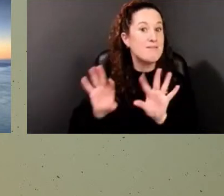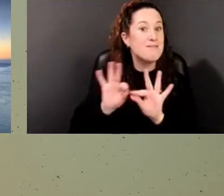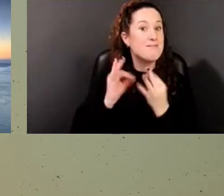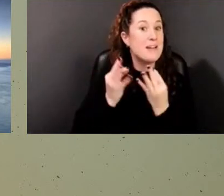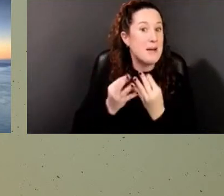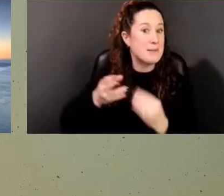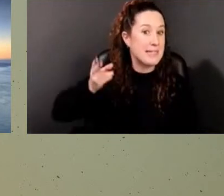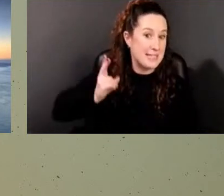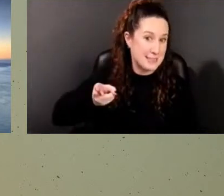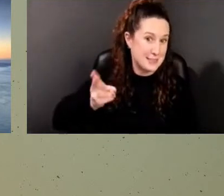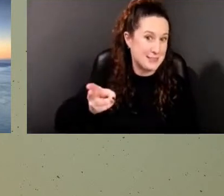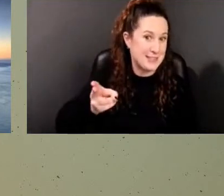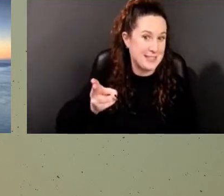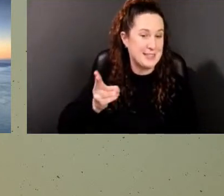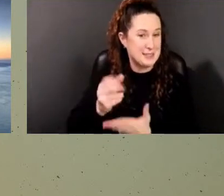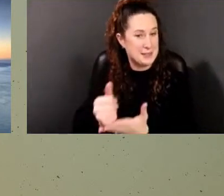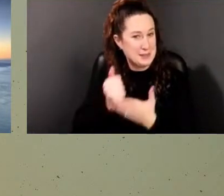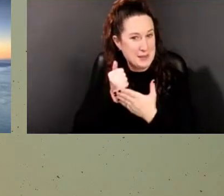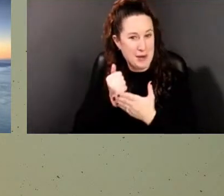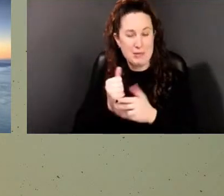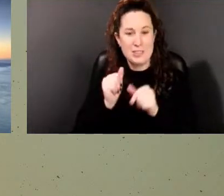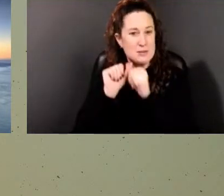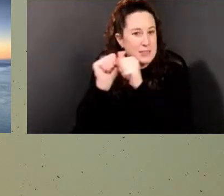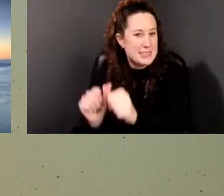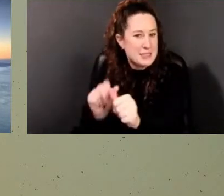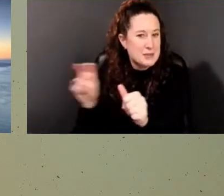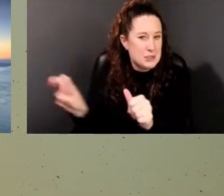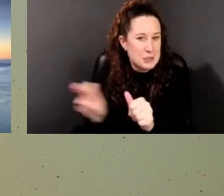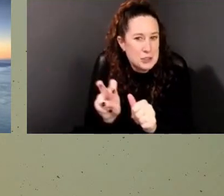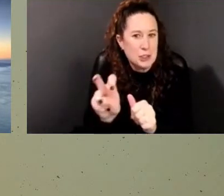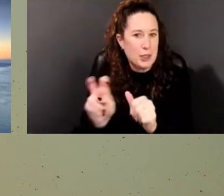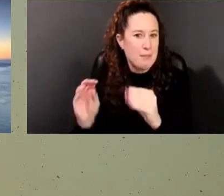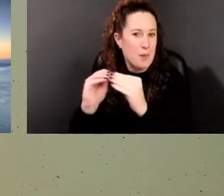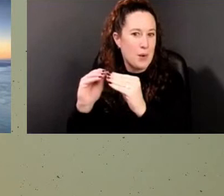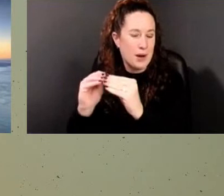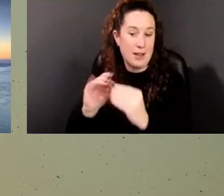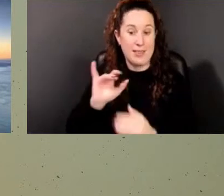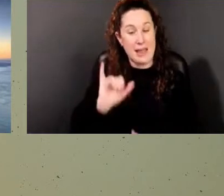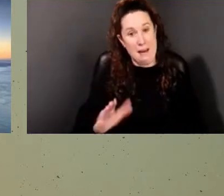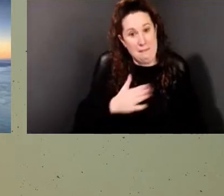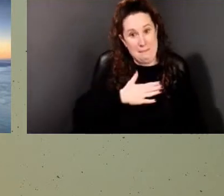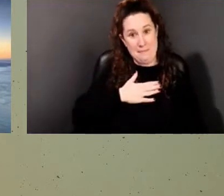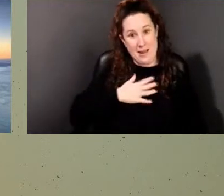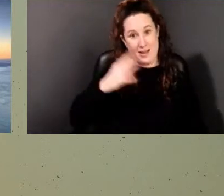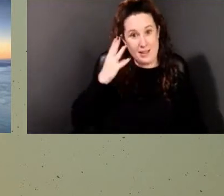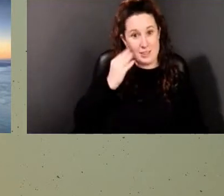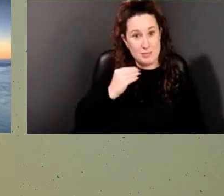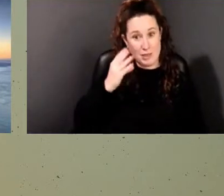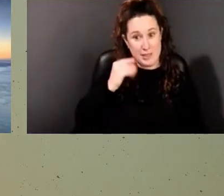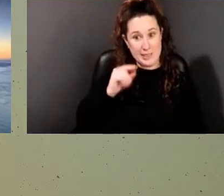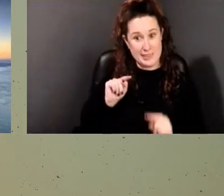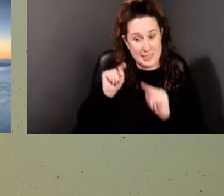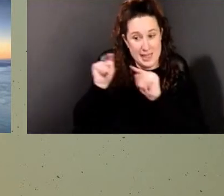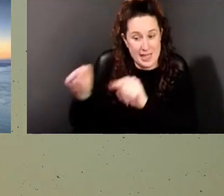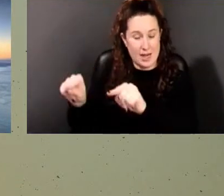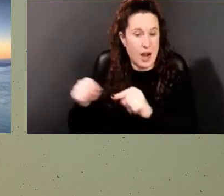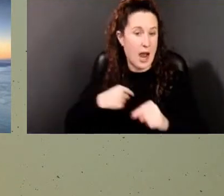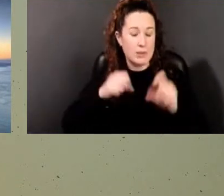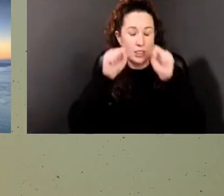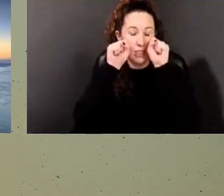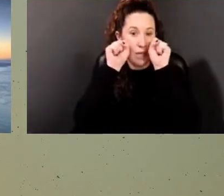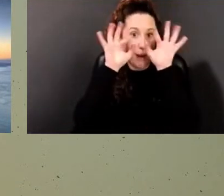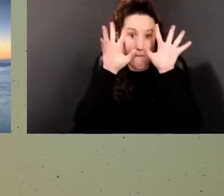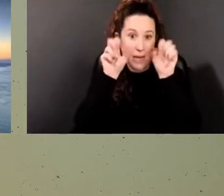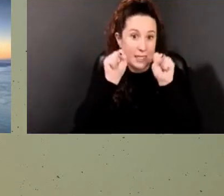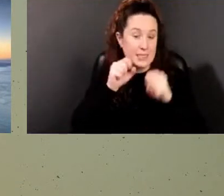take this even further. But that was my experience with the John B. I was just amazed. I just couldn't believe